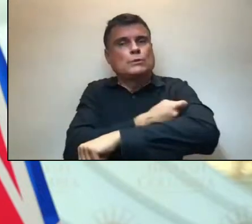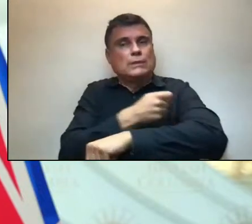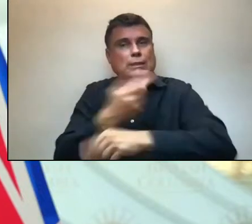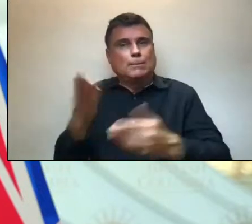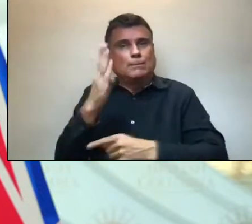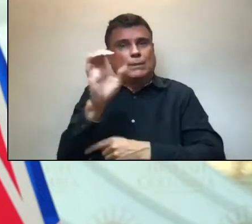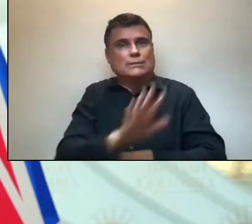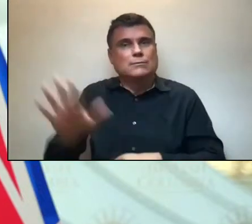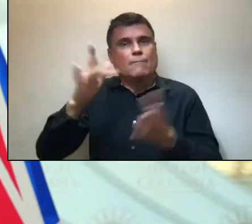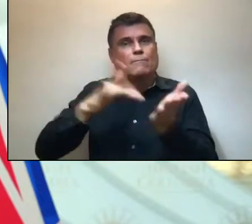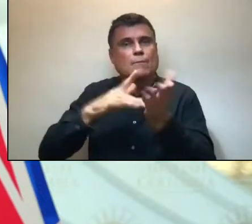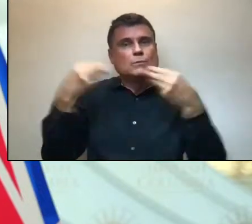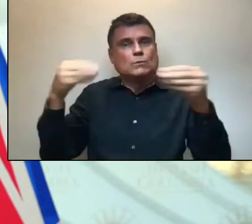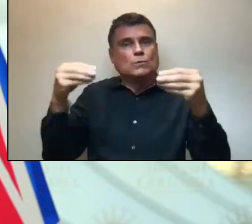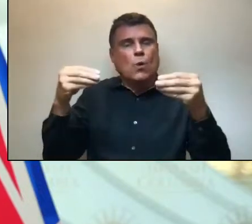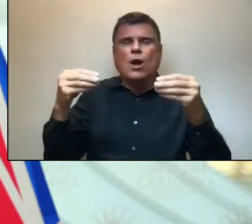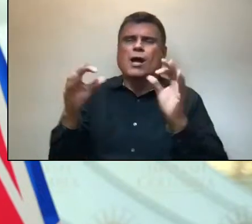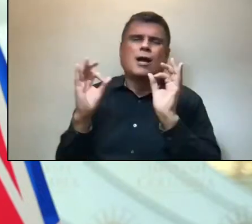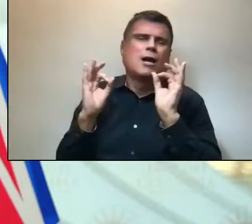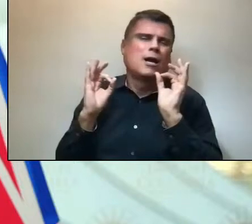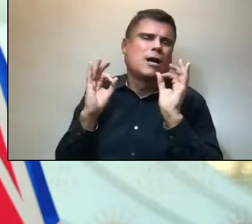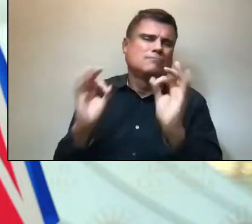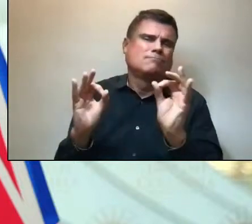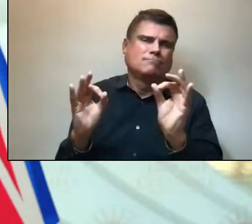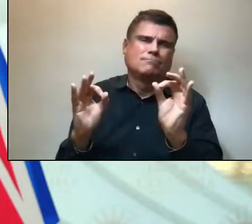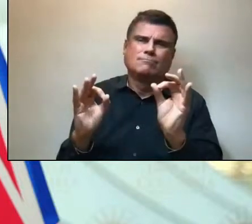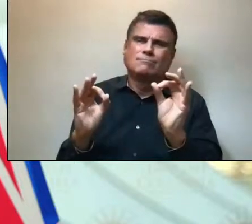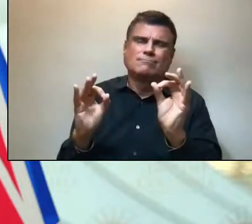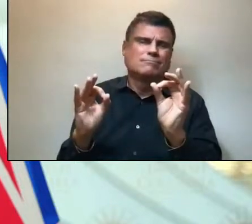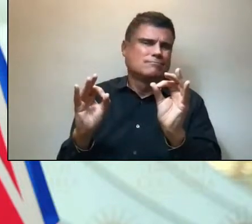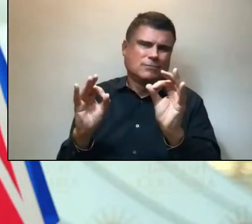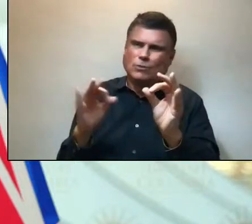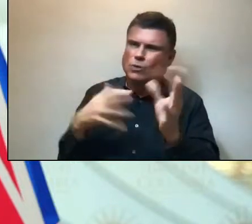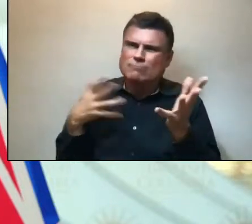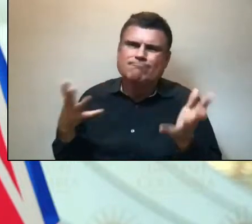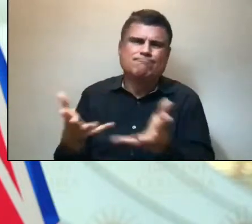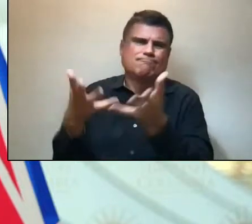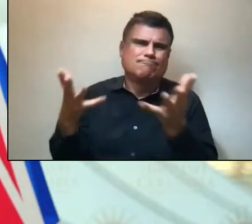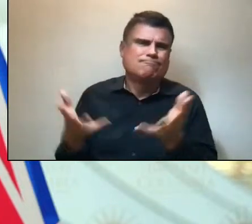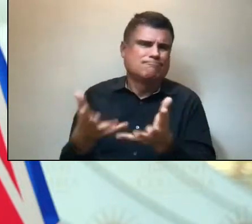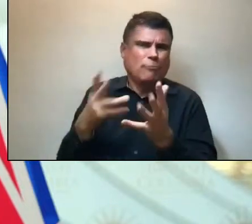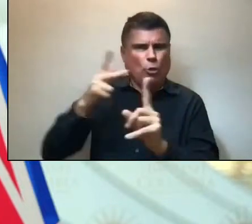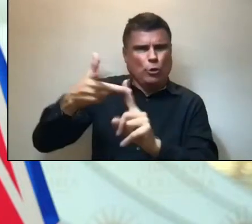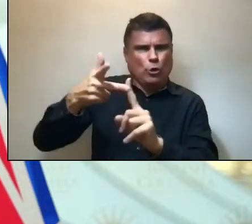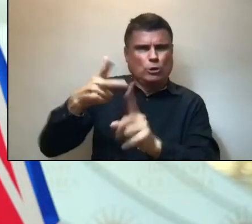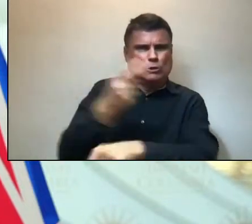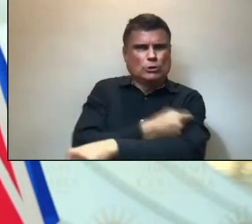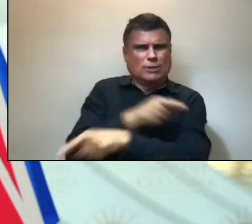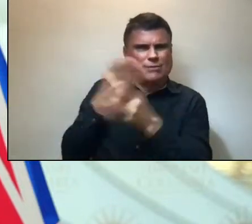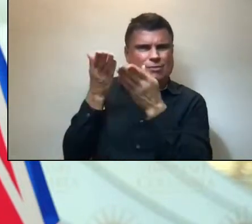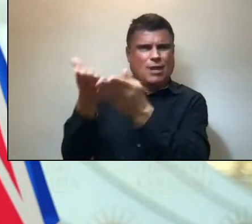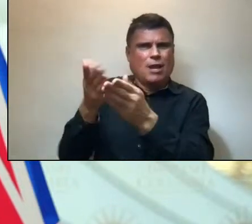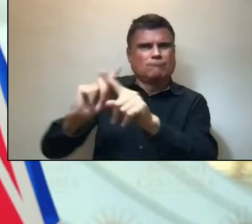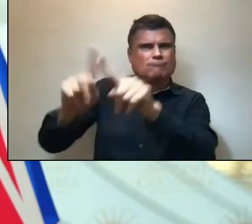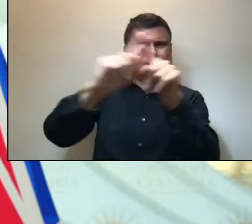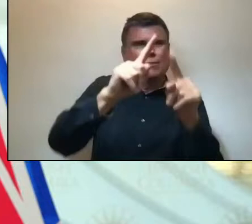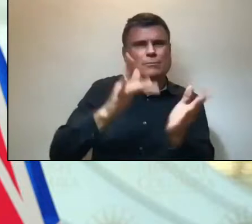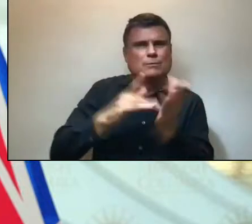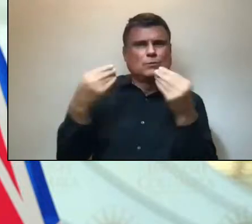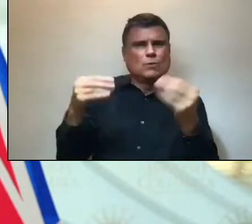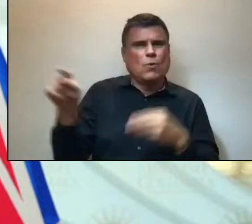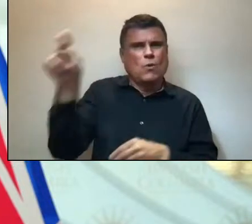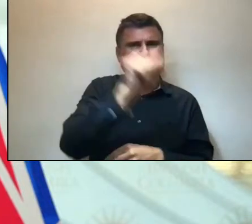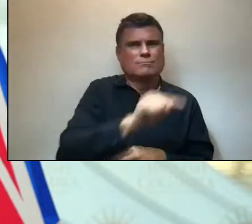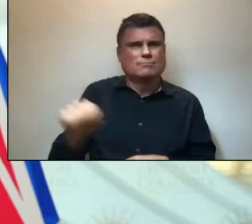on board. They've on board for a little while. It'll be up to past 500 at the end of this week involved,